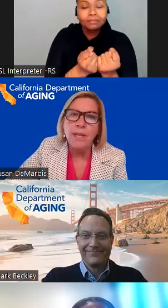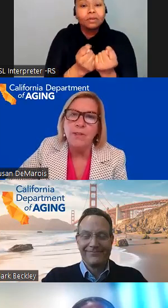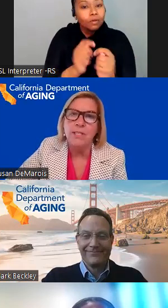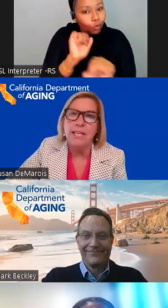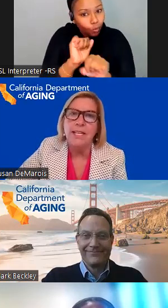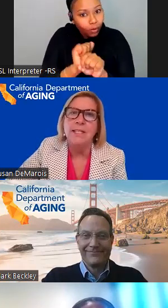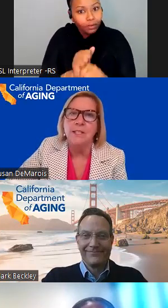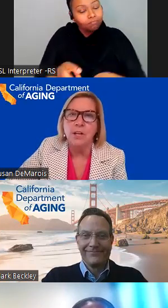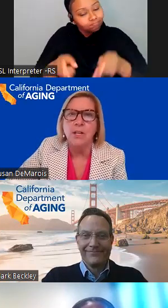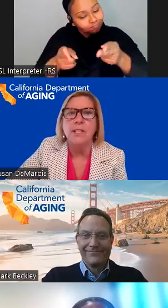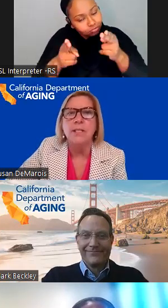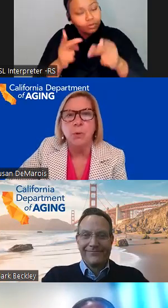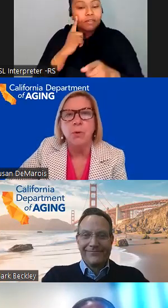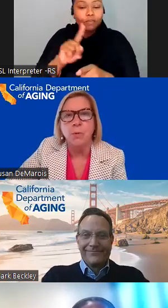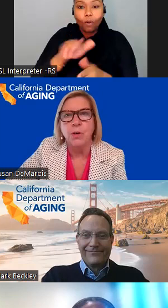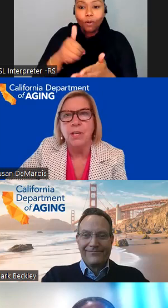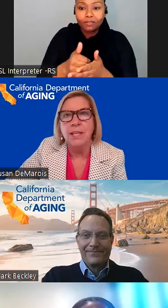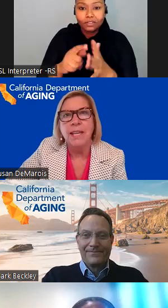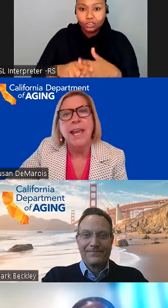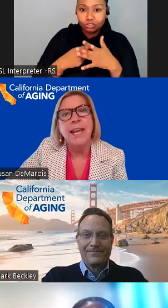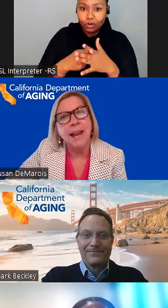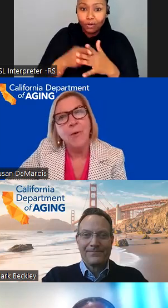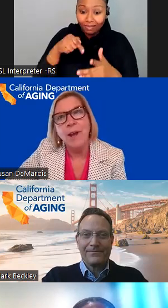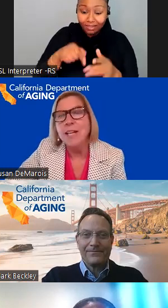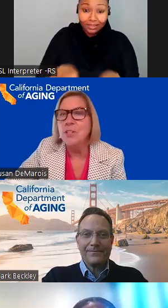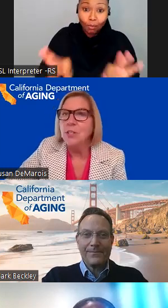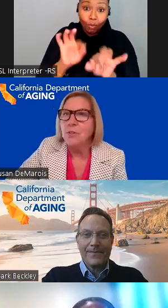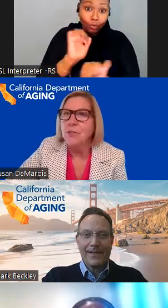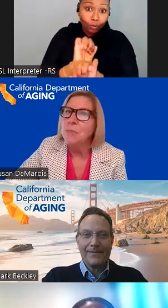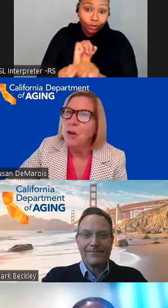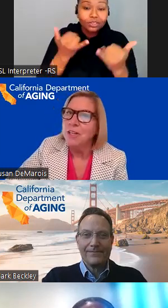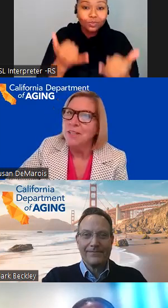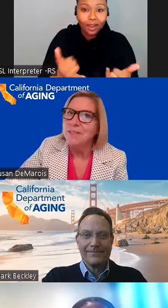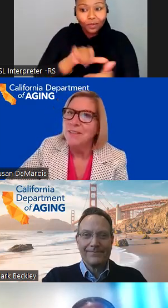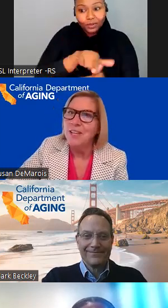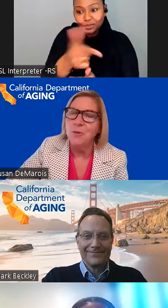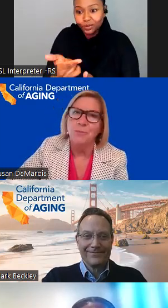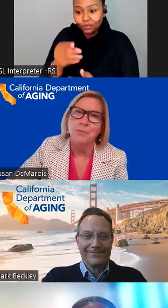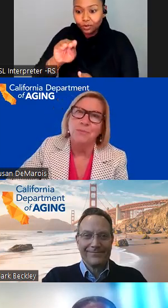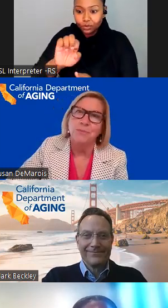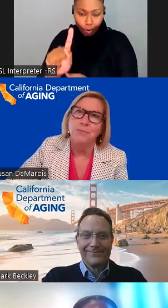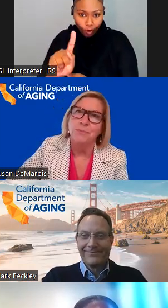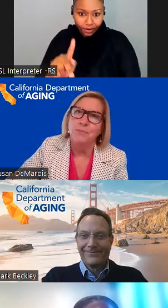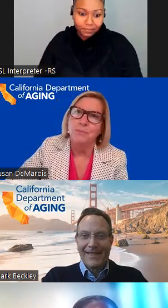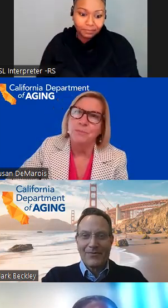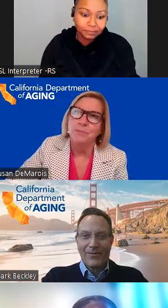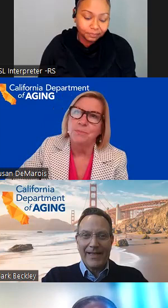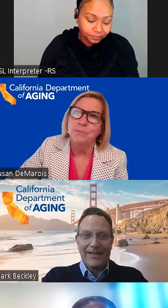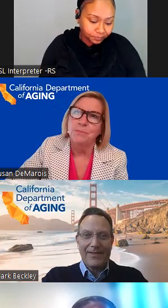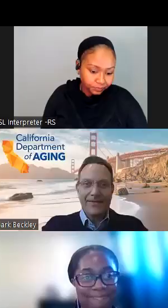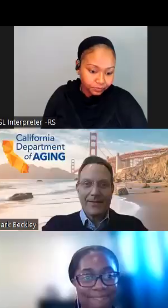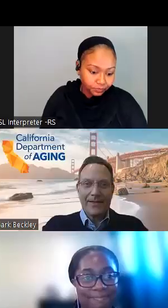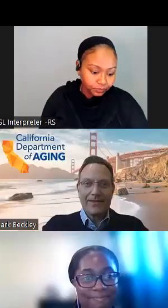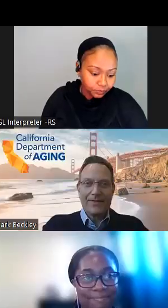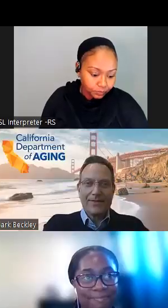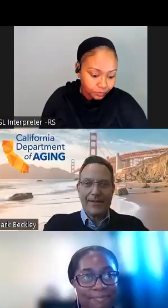all be here today to start this important work. And now I turn it over to Mark. Thank you. Great.